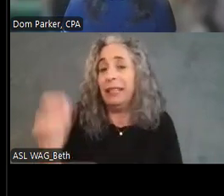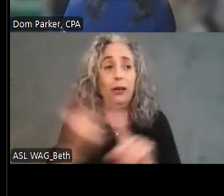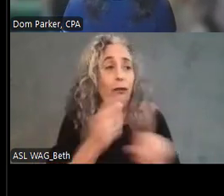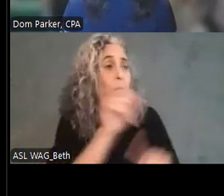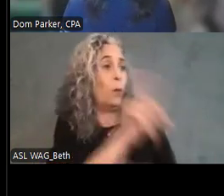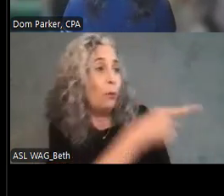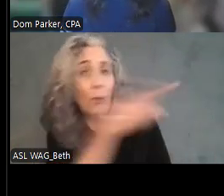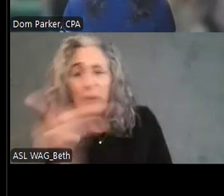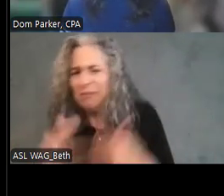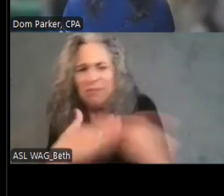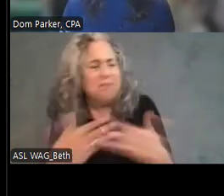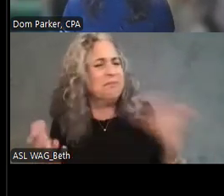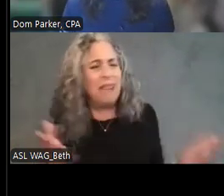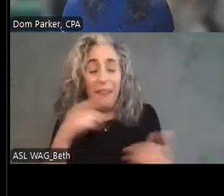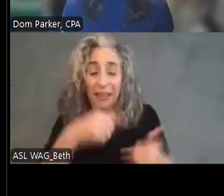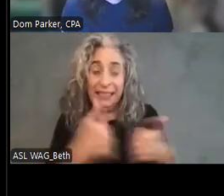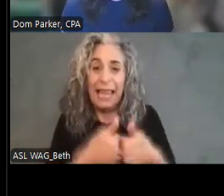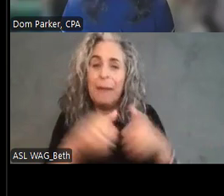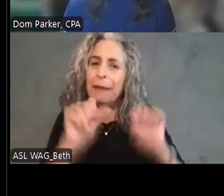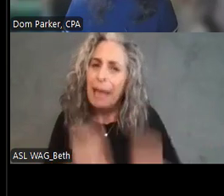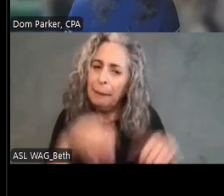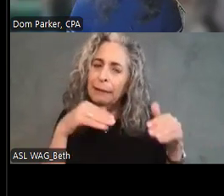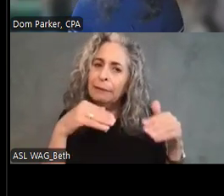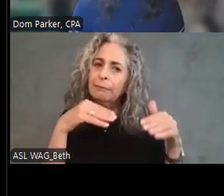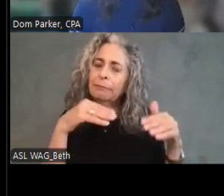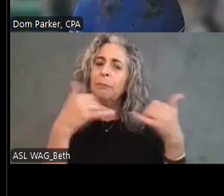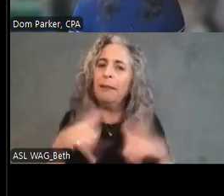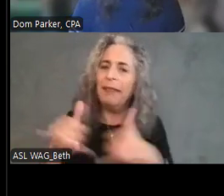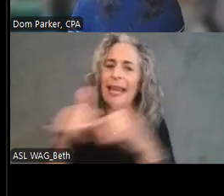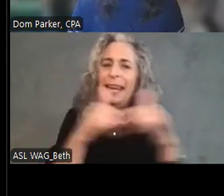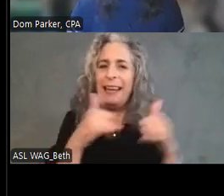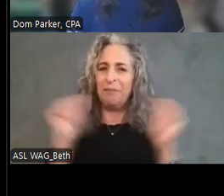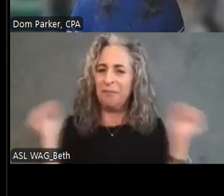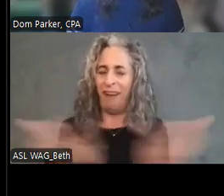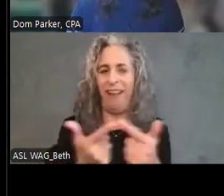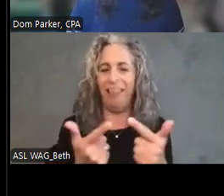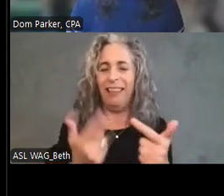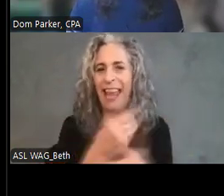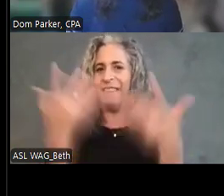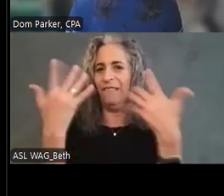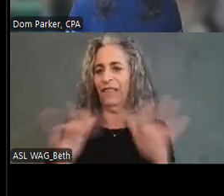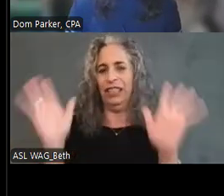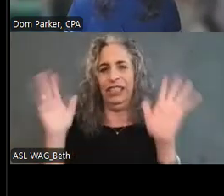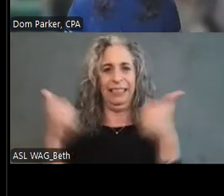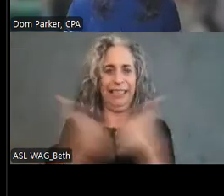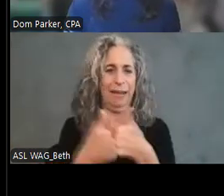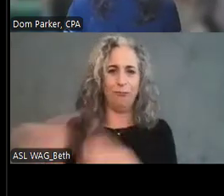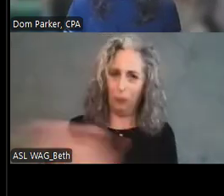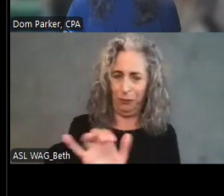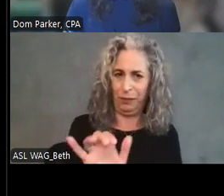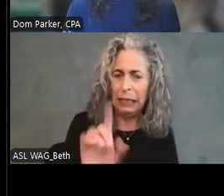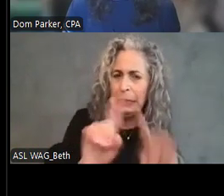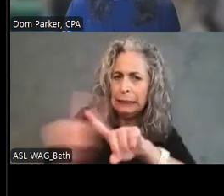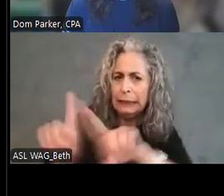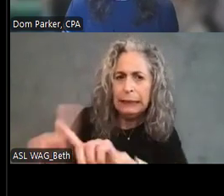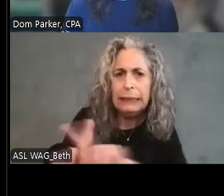regardless, this game can be played and completed by you. It's a game that has different player groups